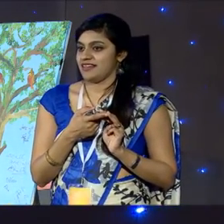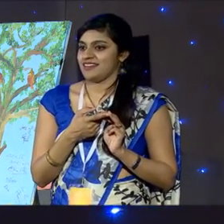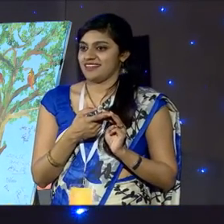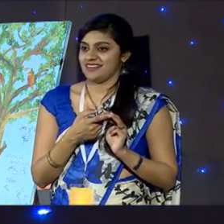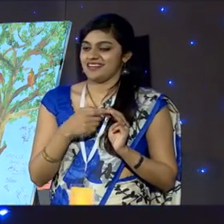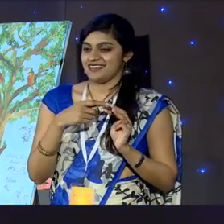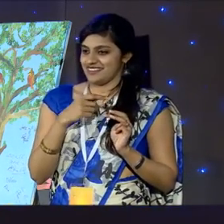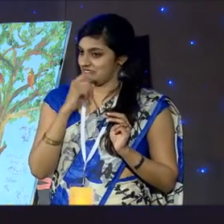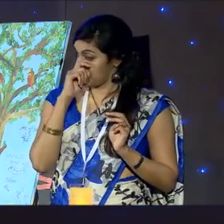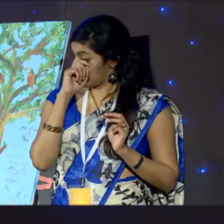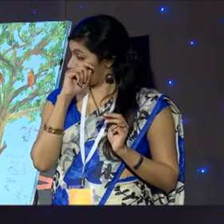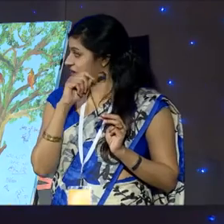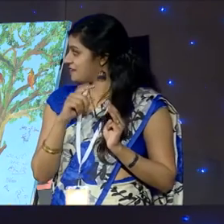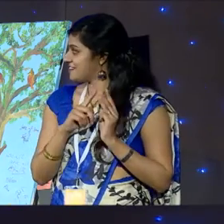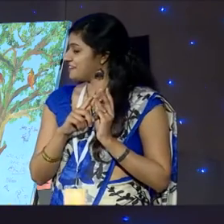Physically disabled, yeah.